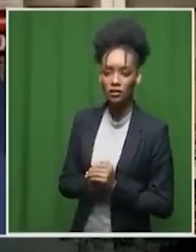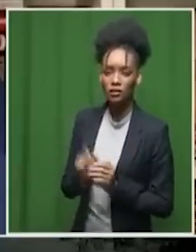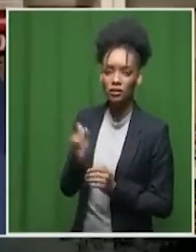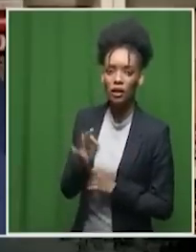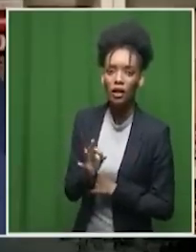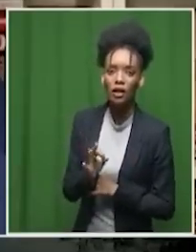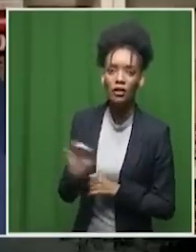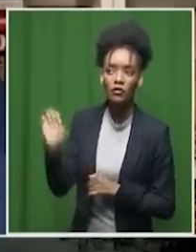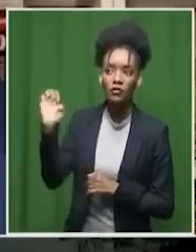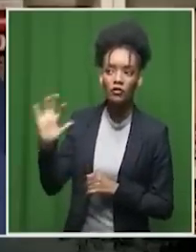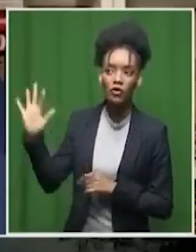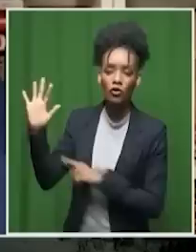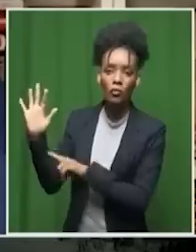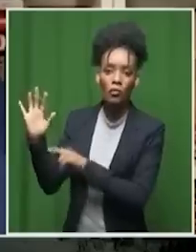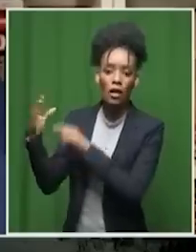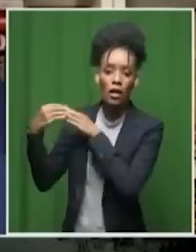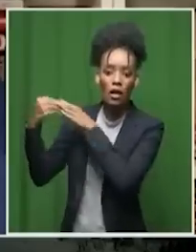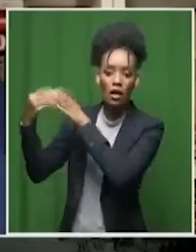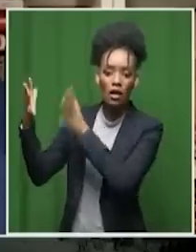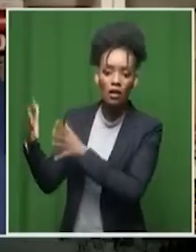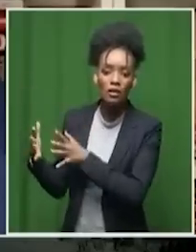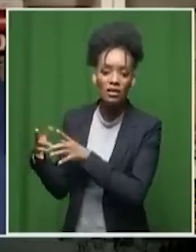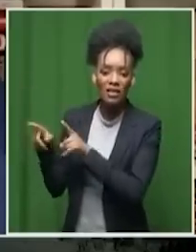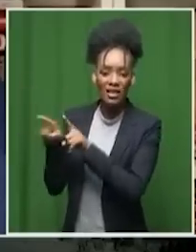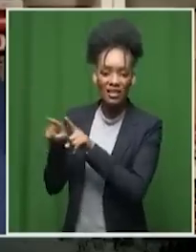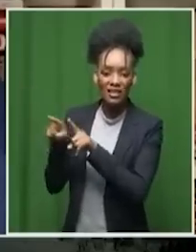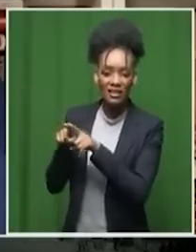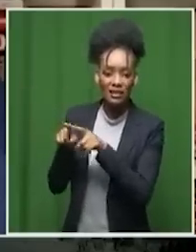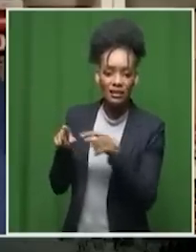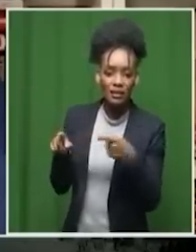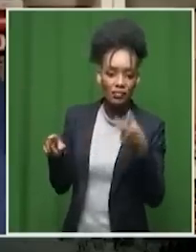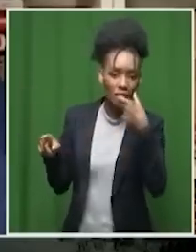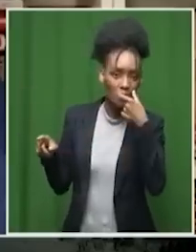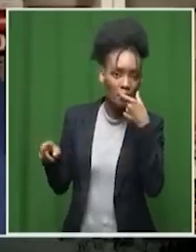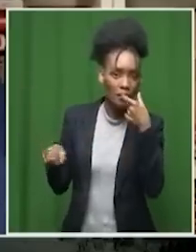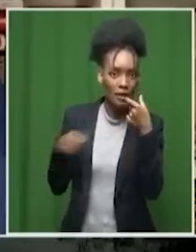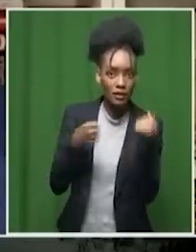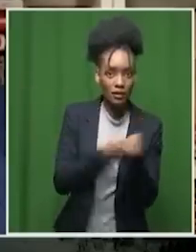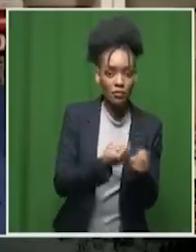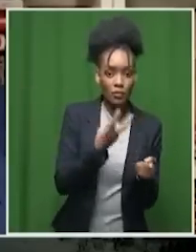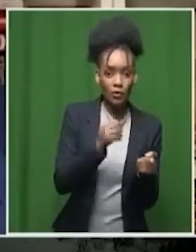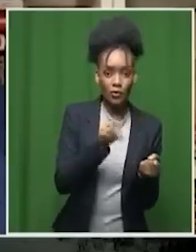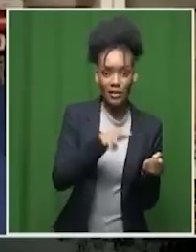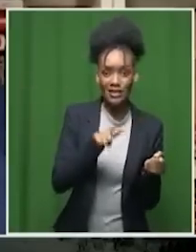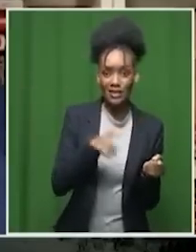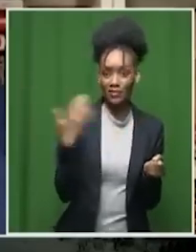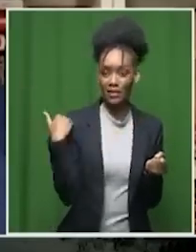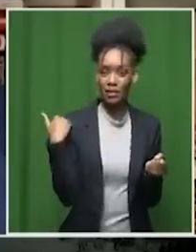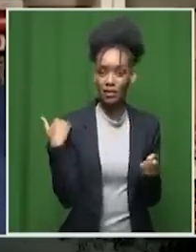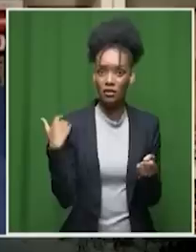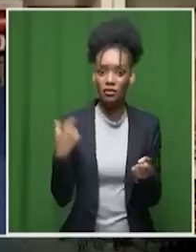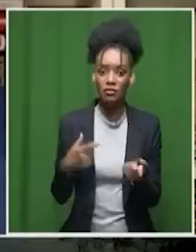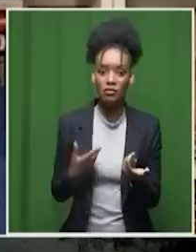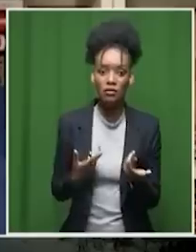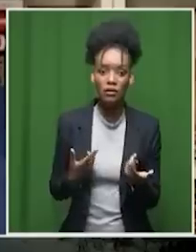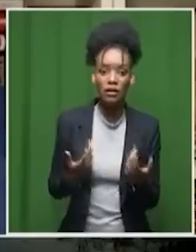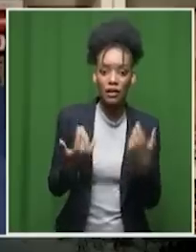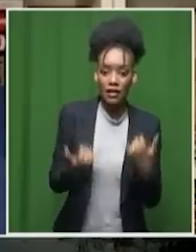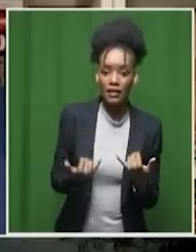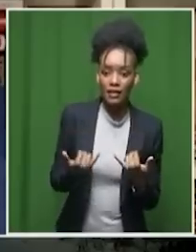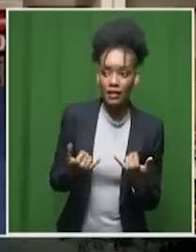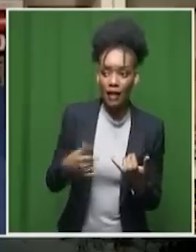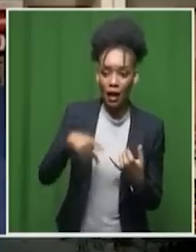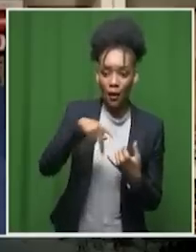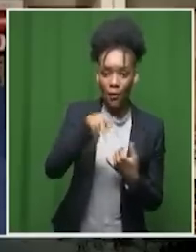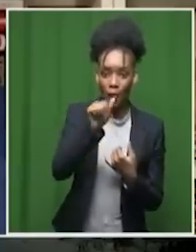the European leaders, like they did with Cyril Ramaphosa in 2017, come up and say, well, you know, we now endorse Paul